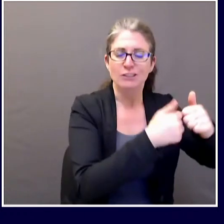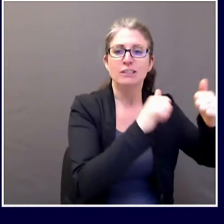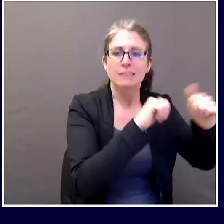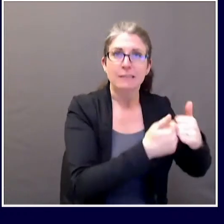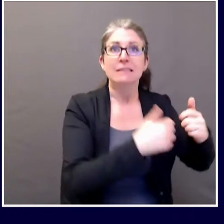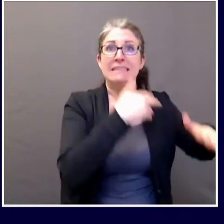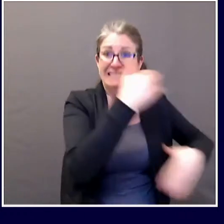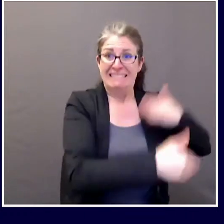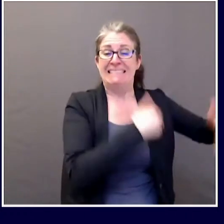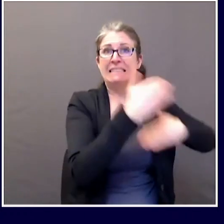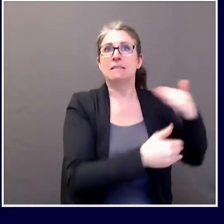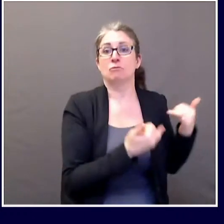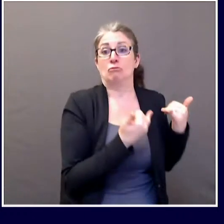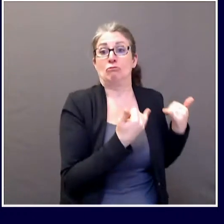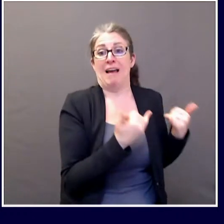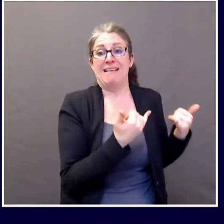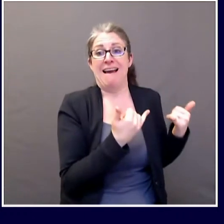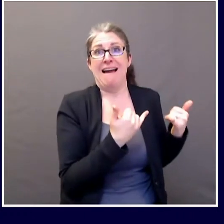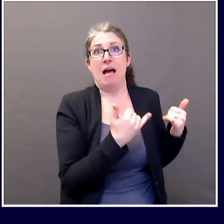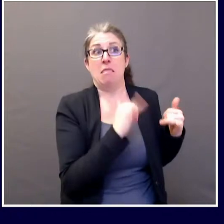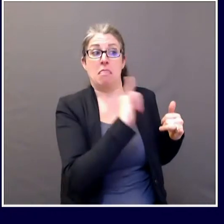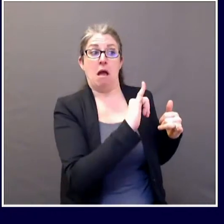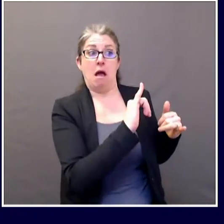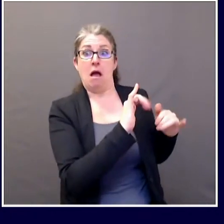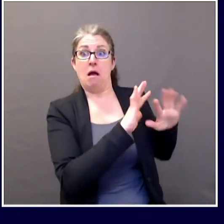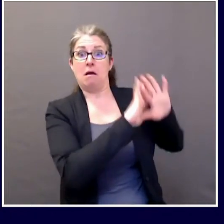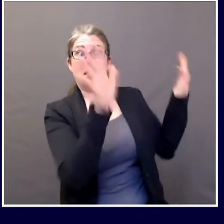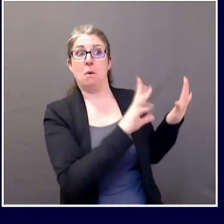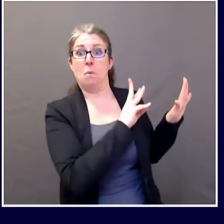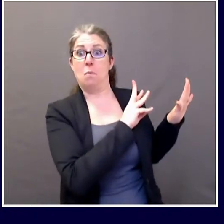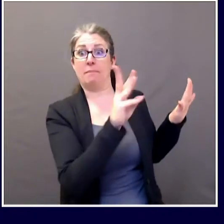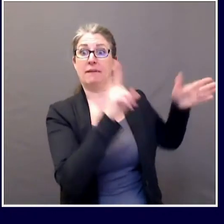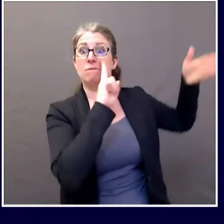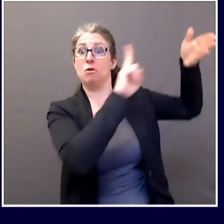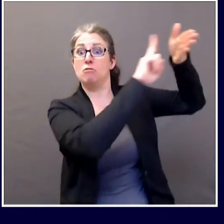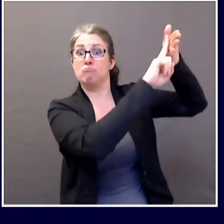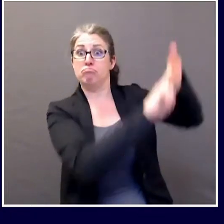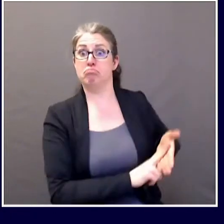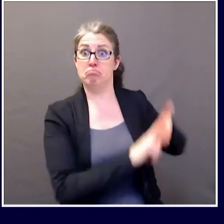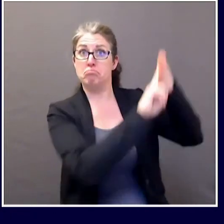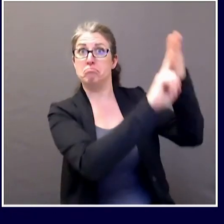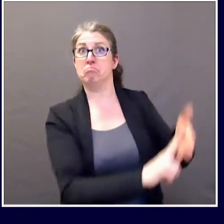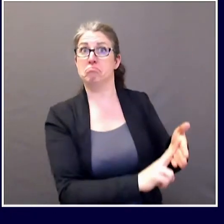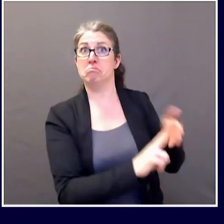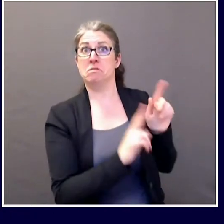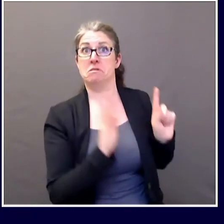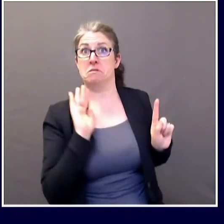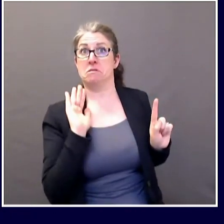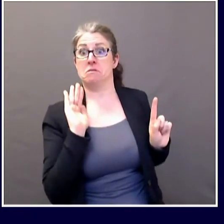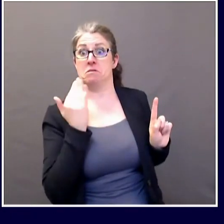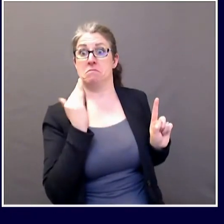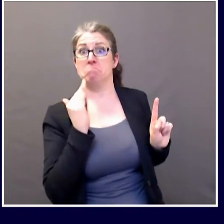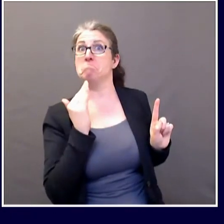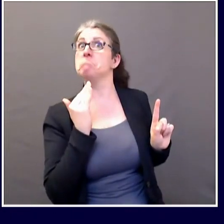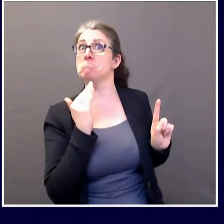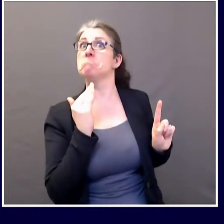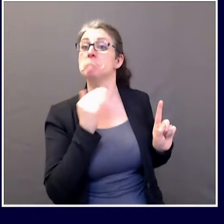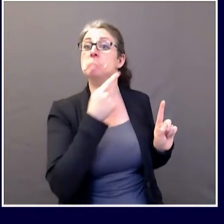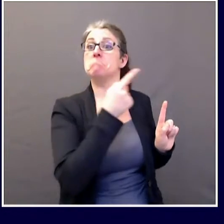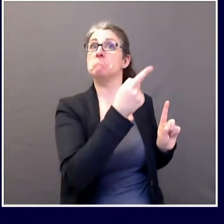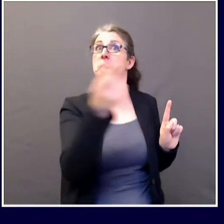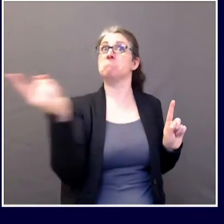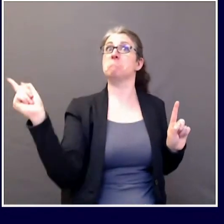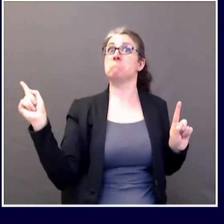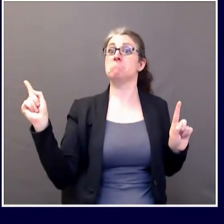Allison, is to identify those providers who are out there vaccinating. For example, like the consortia that Jessica talked about